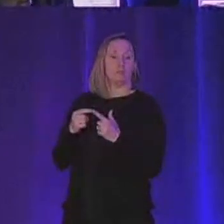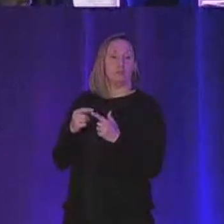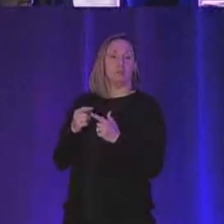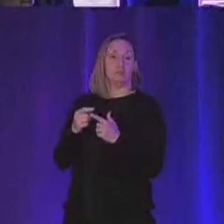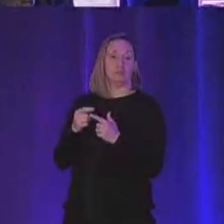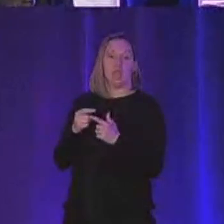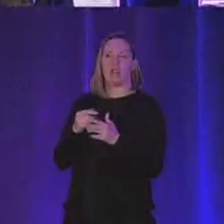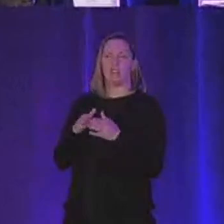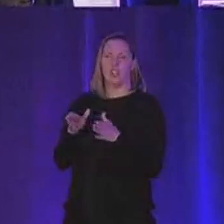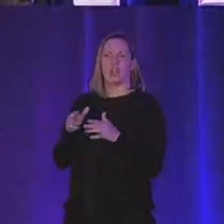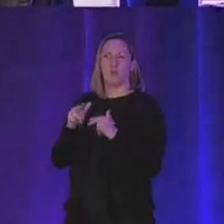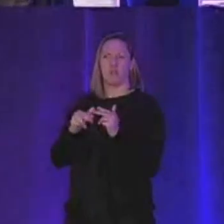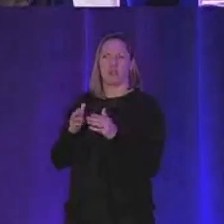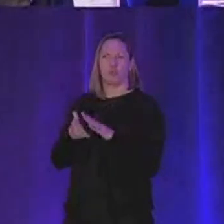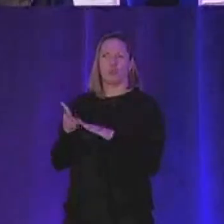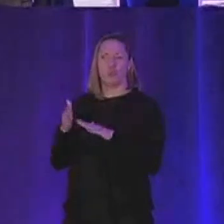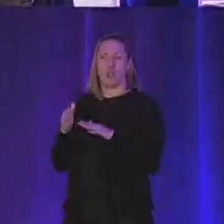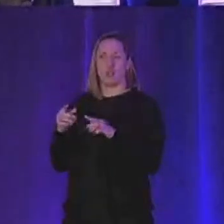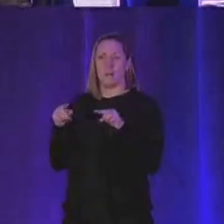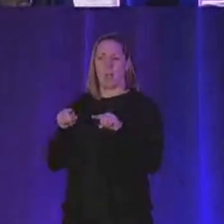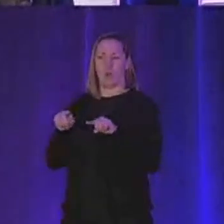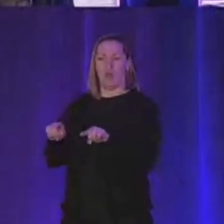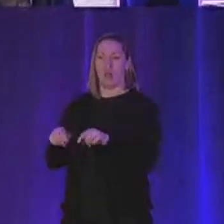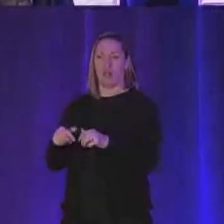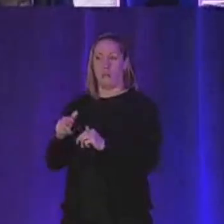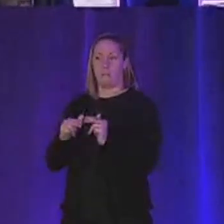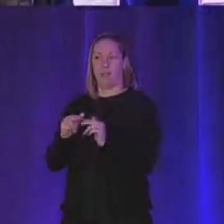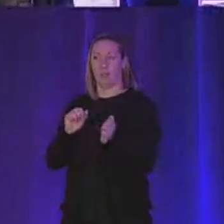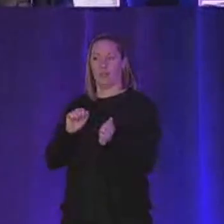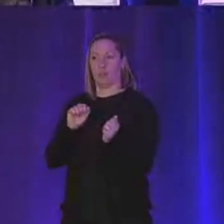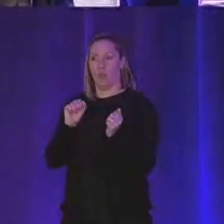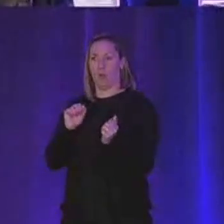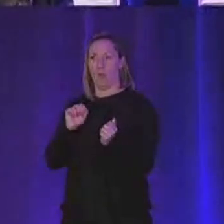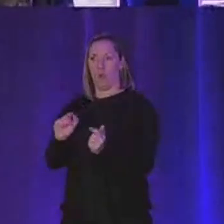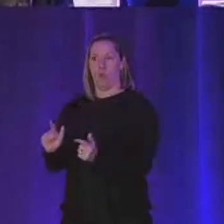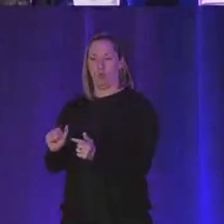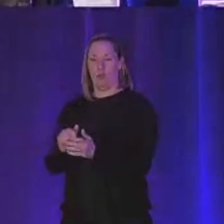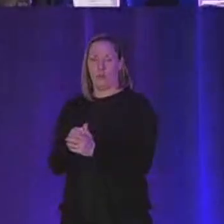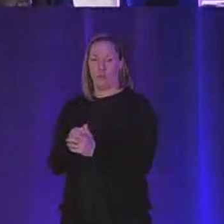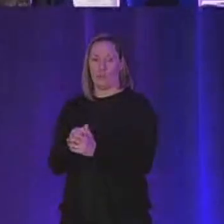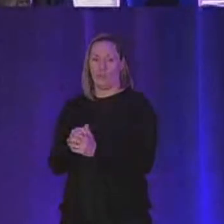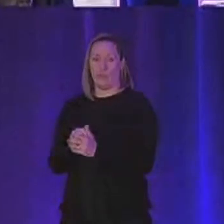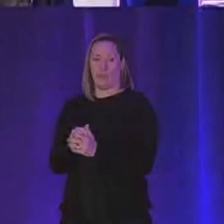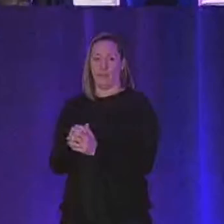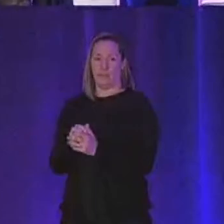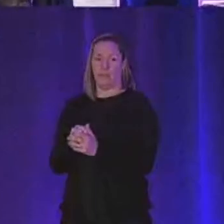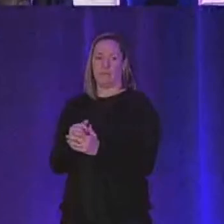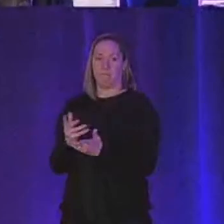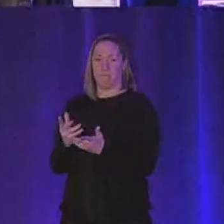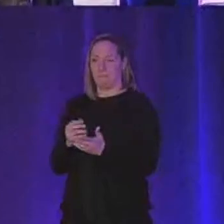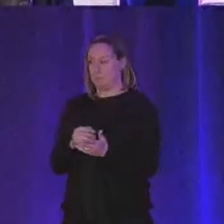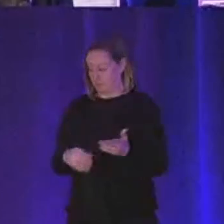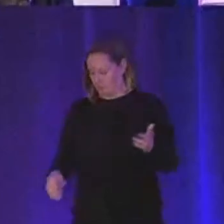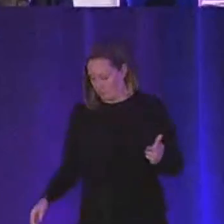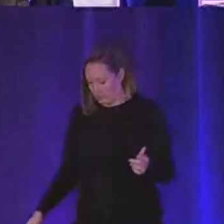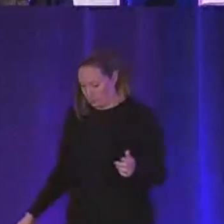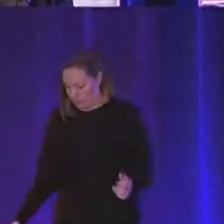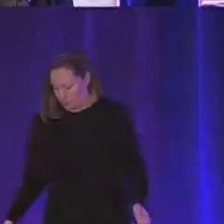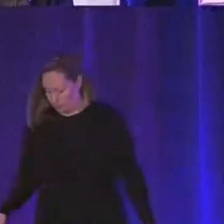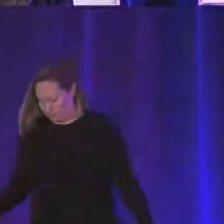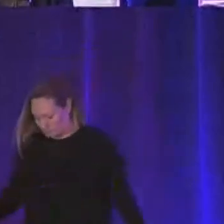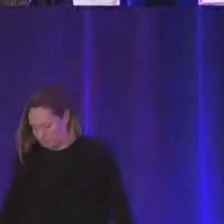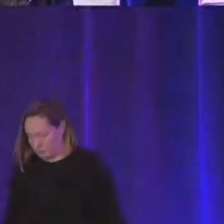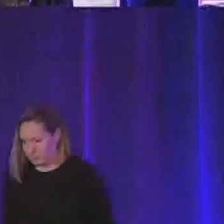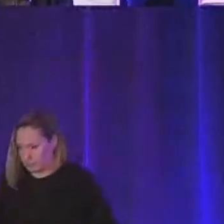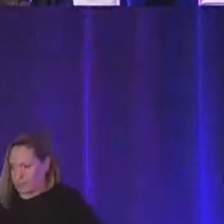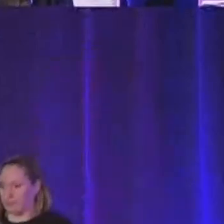build, and I'll do run in parallel, build all of them, okay? And now I'll just npm run build. Cool, cd